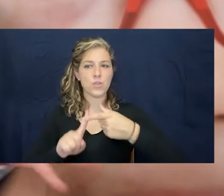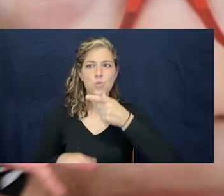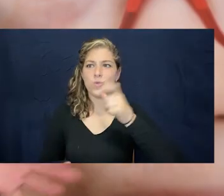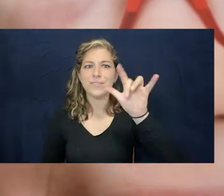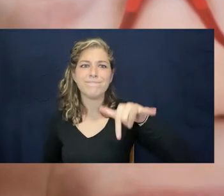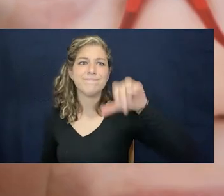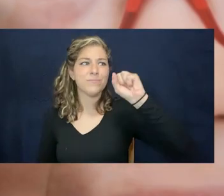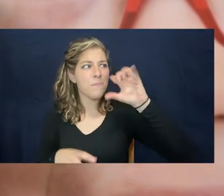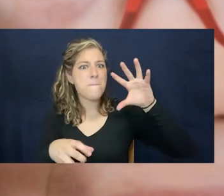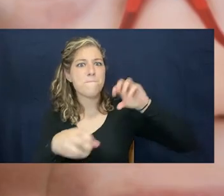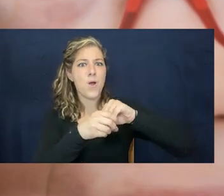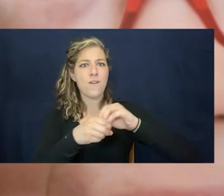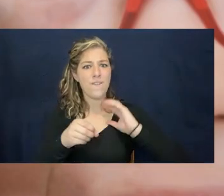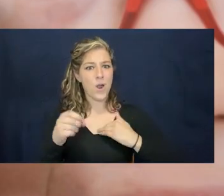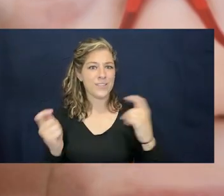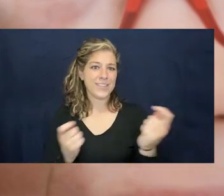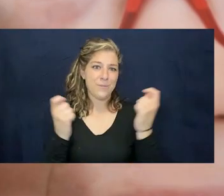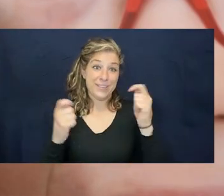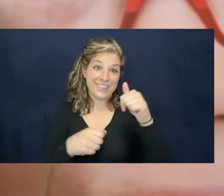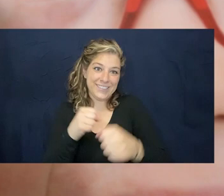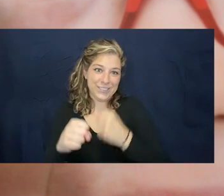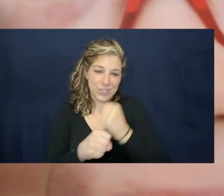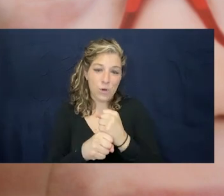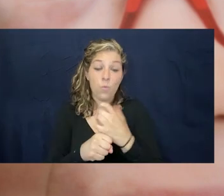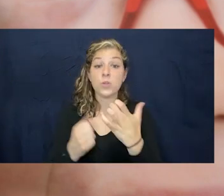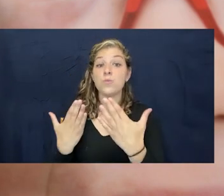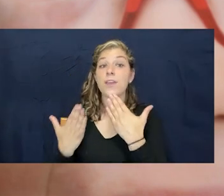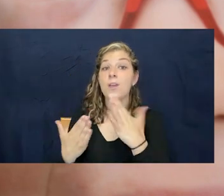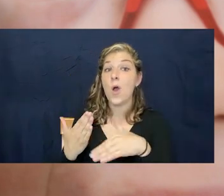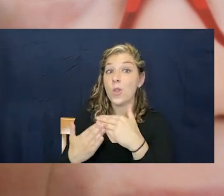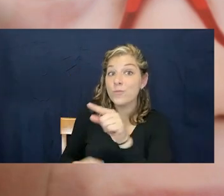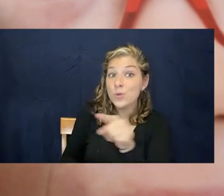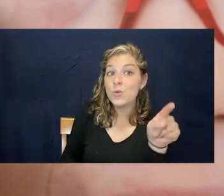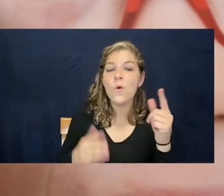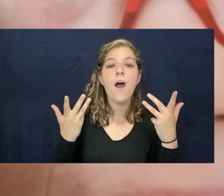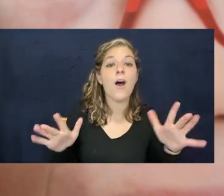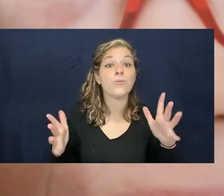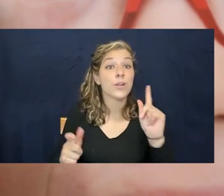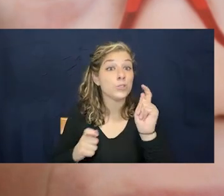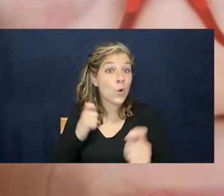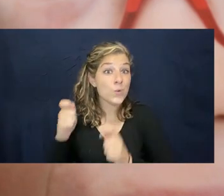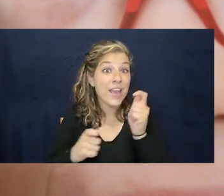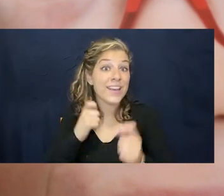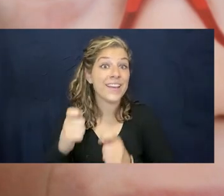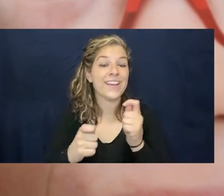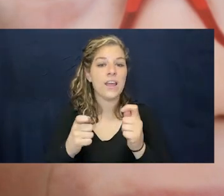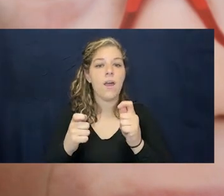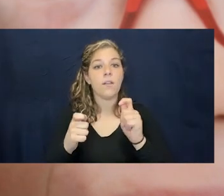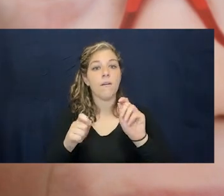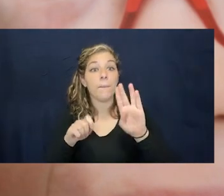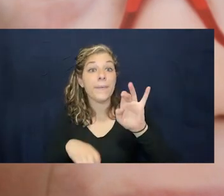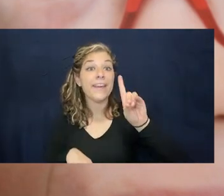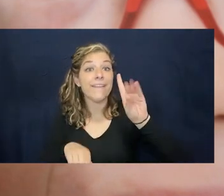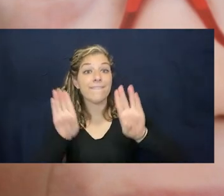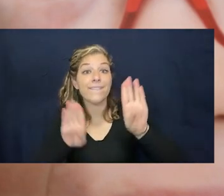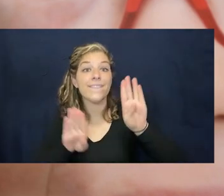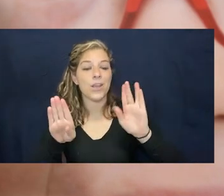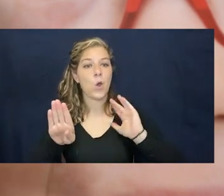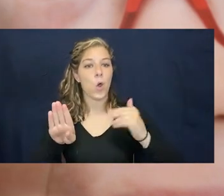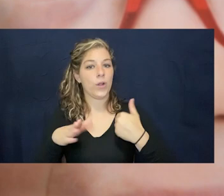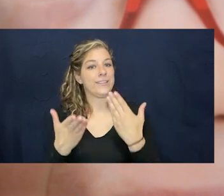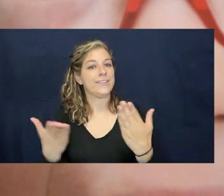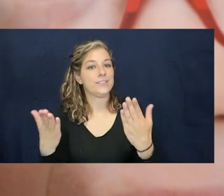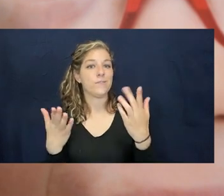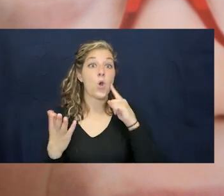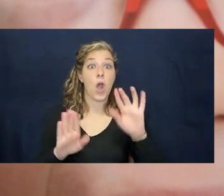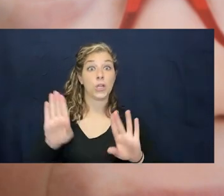Wow, right? We're so grateful to all of our friends who said yes to being part of our celebration this year. I also want to thank all of you who have